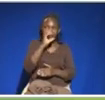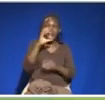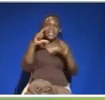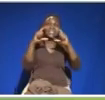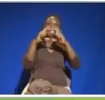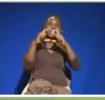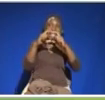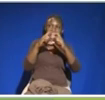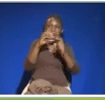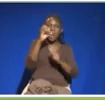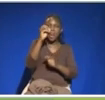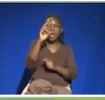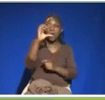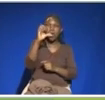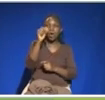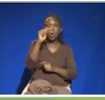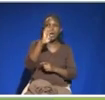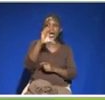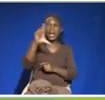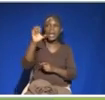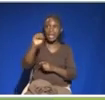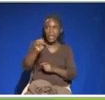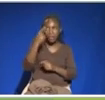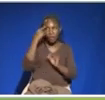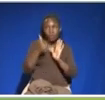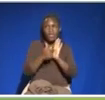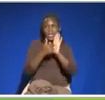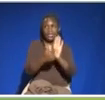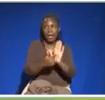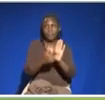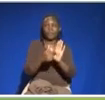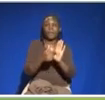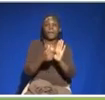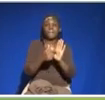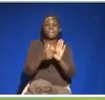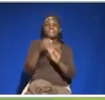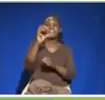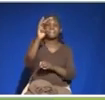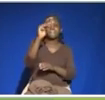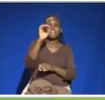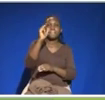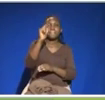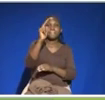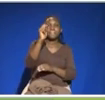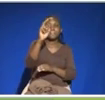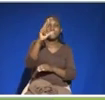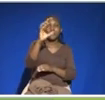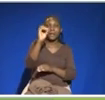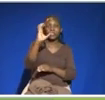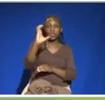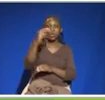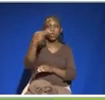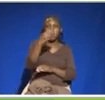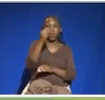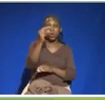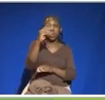mitochondrion and the chloroplast. So chloroplasts are organelles that are commonly found